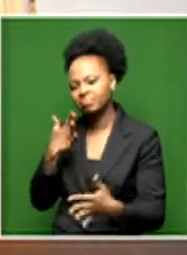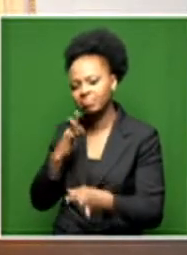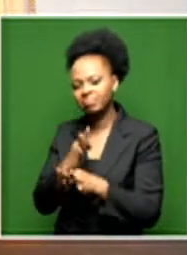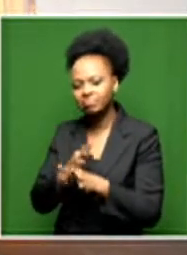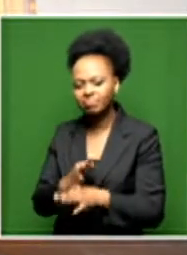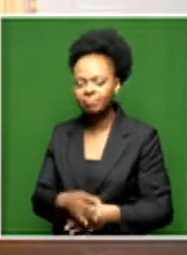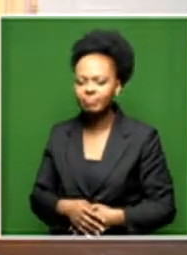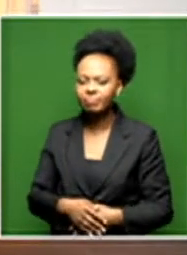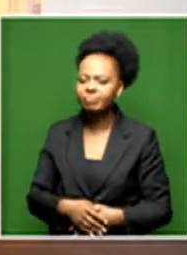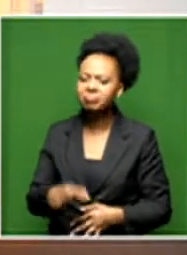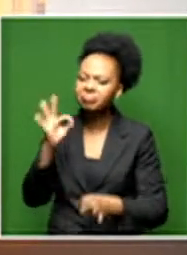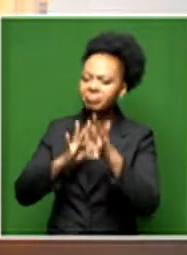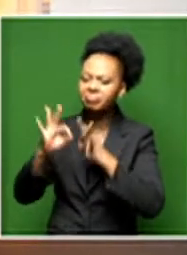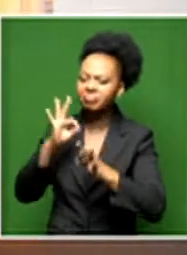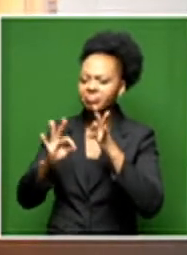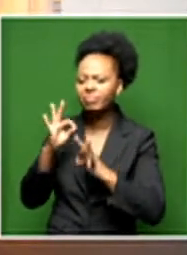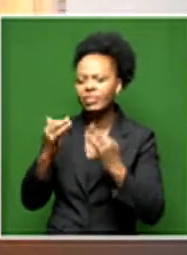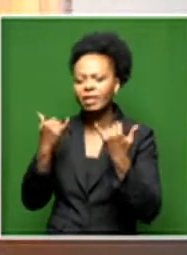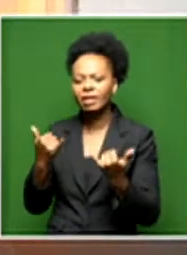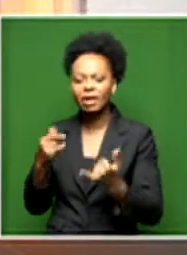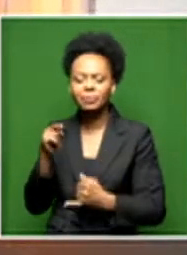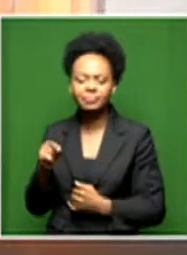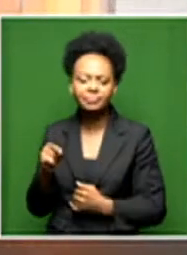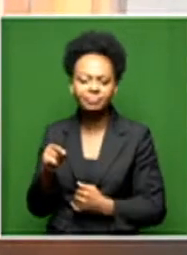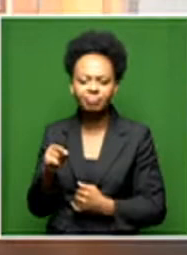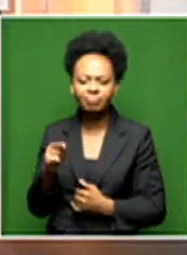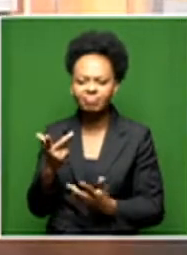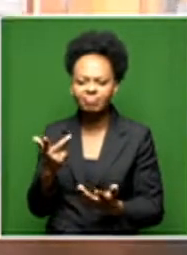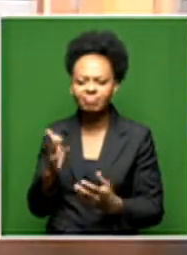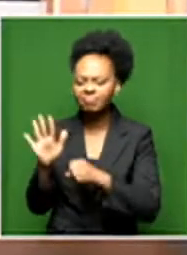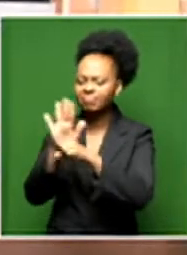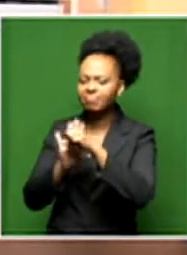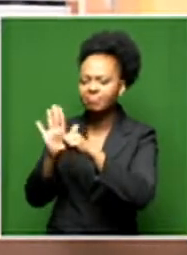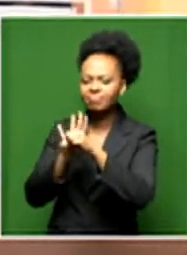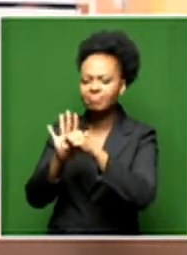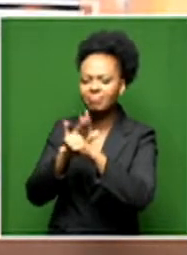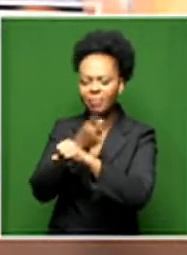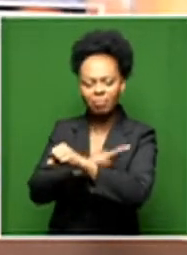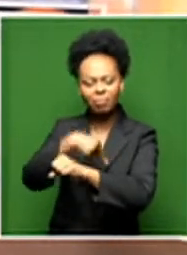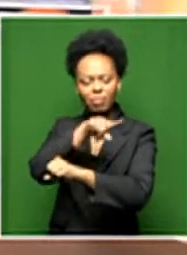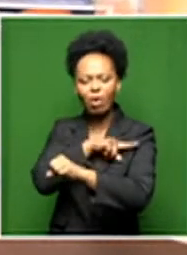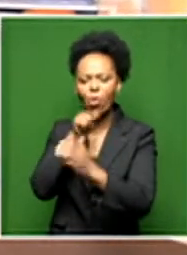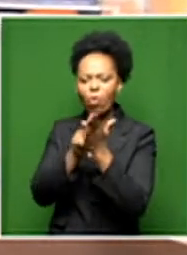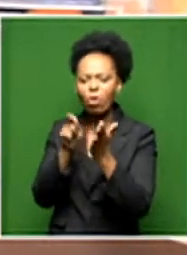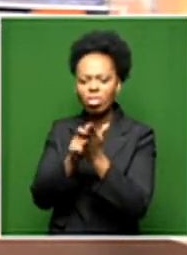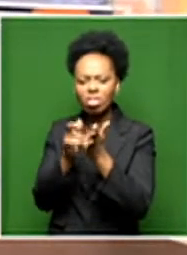us a brief introduction into what is really behind the power of authors.